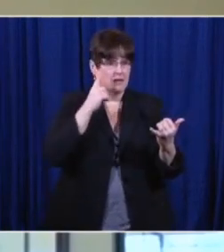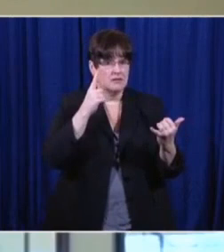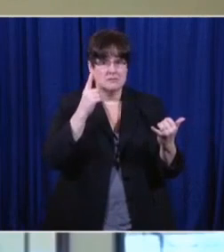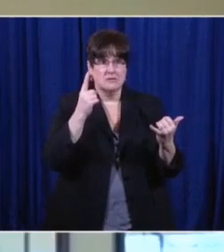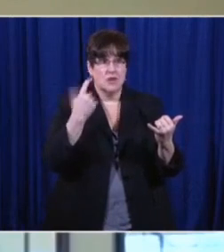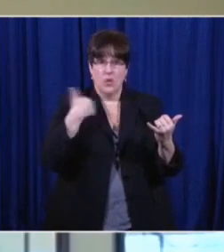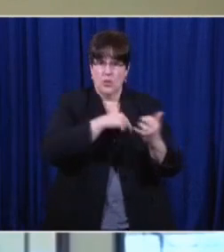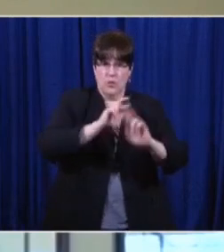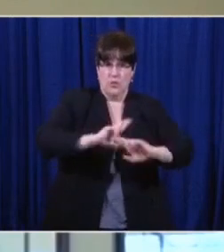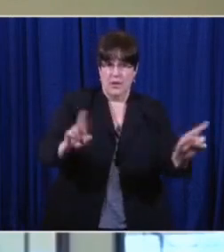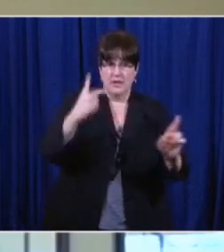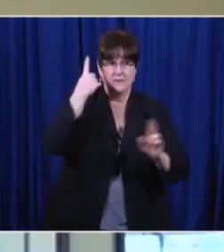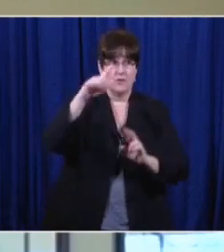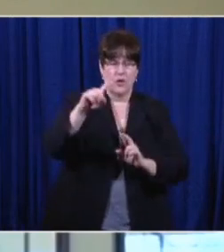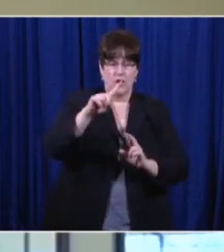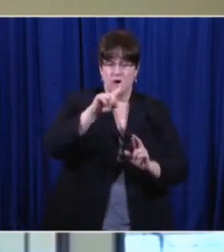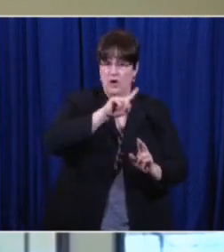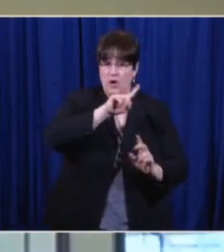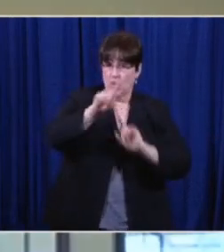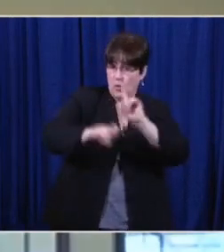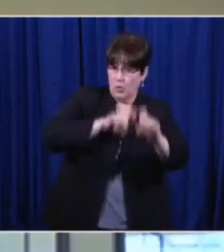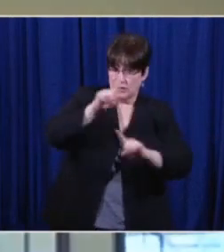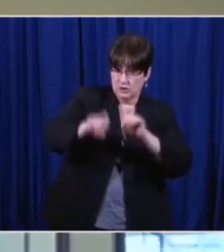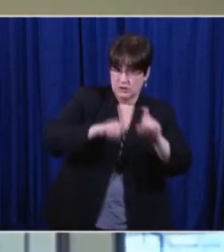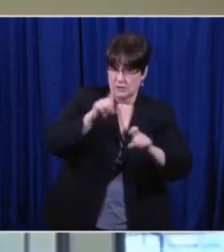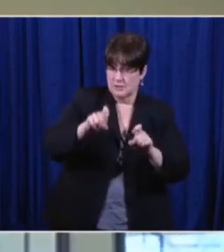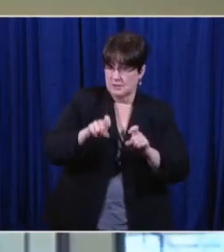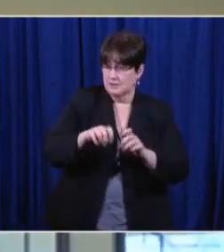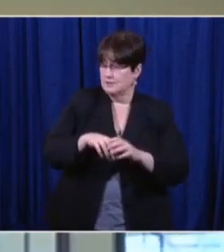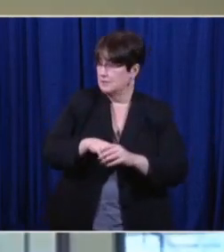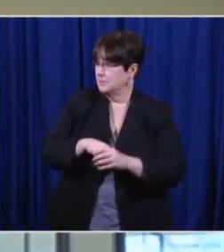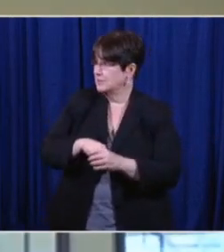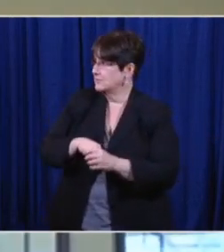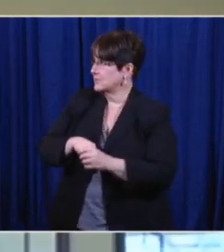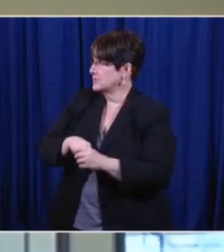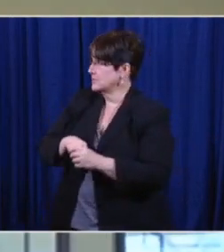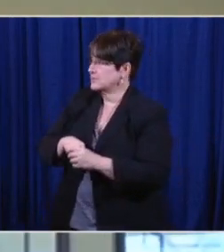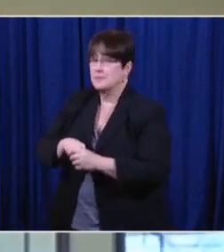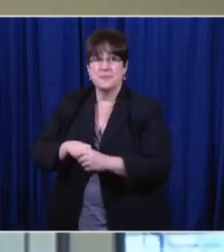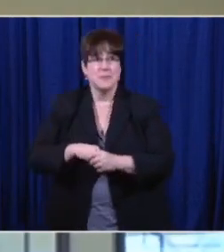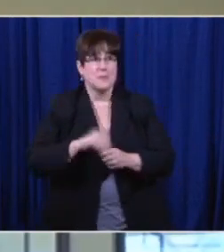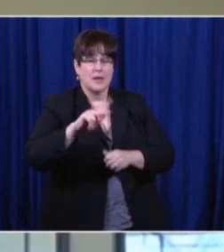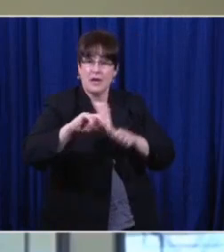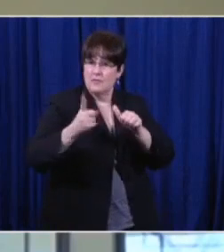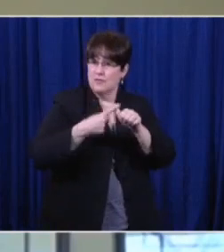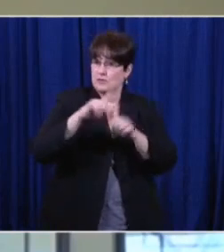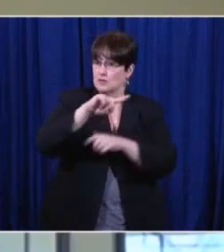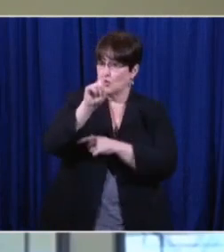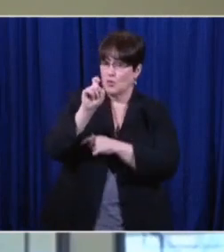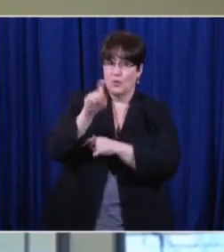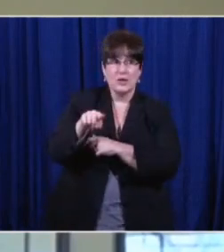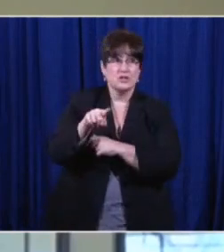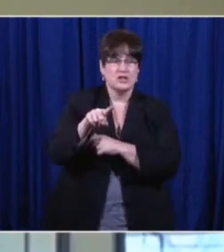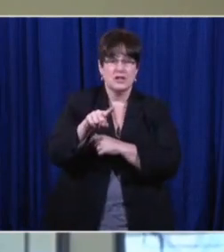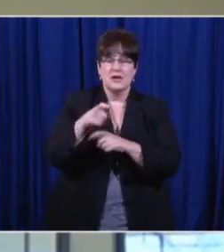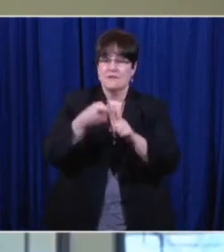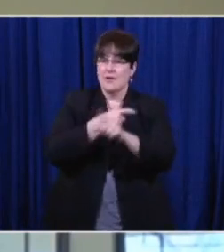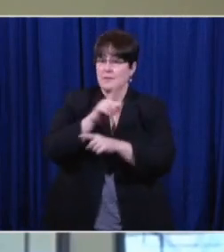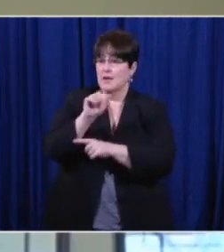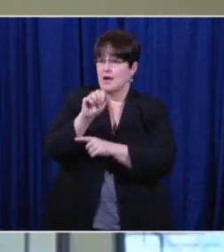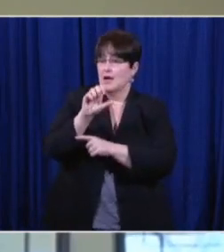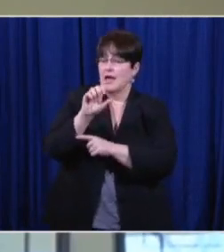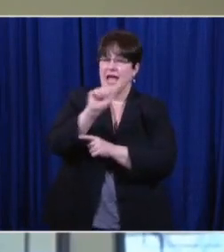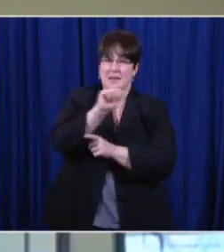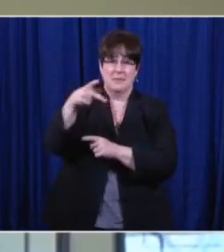for questions that may be on the floor. Doctor, first question today is from Farnoosh Amiri at the Associated Press.